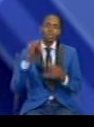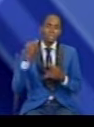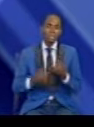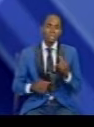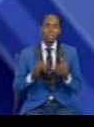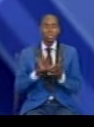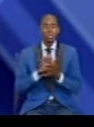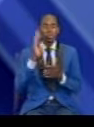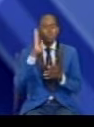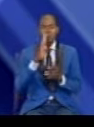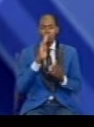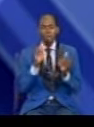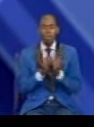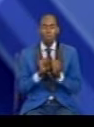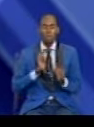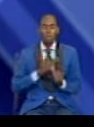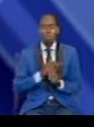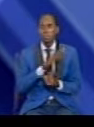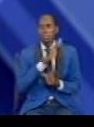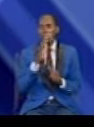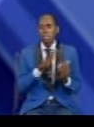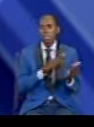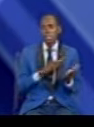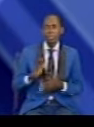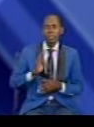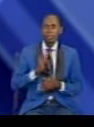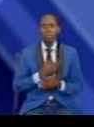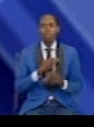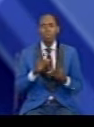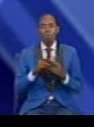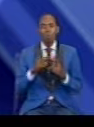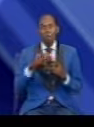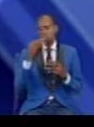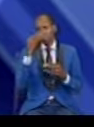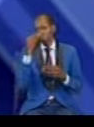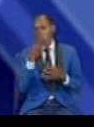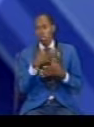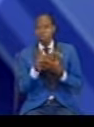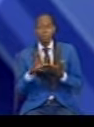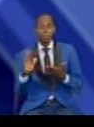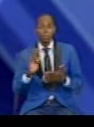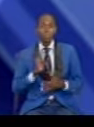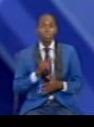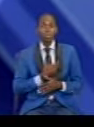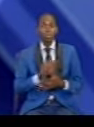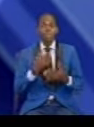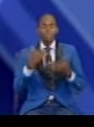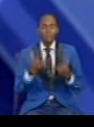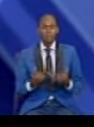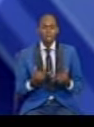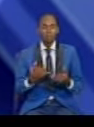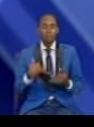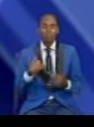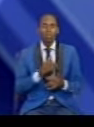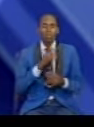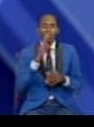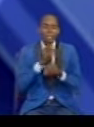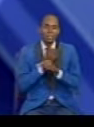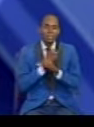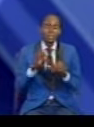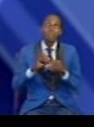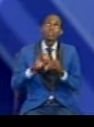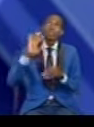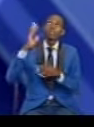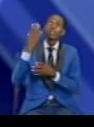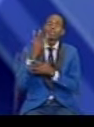us, that he will never leave us, he will never forsake us. Therefore, we are safe in his hand, and no matter the trials